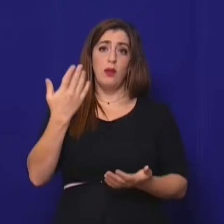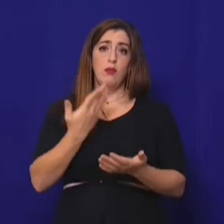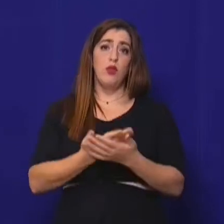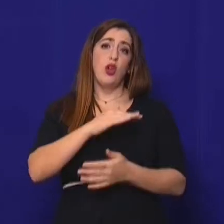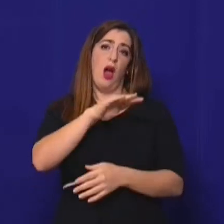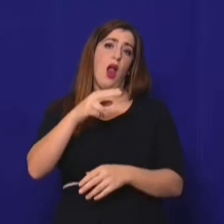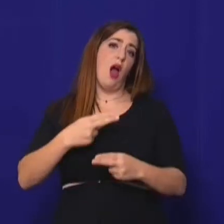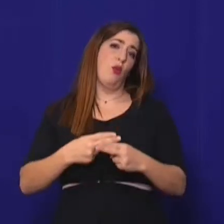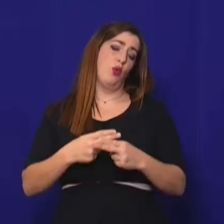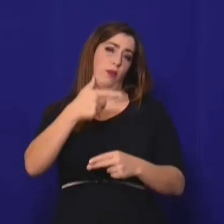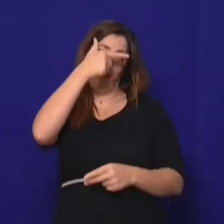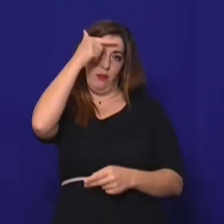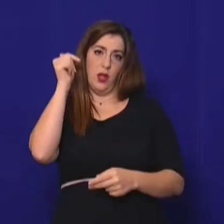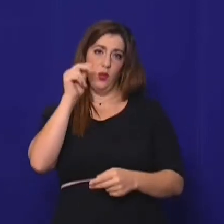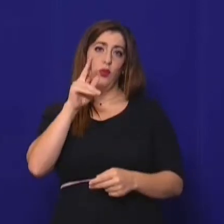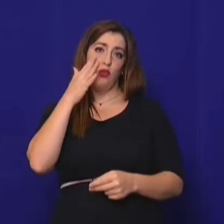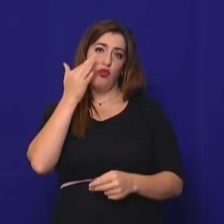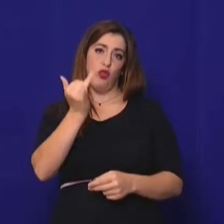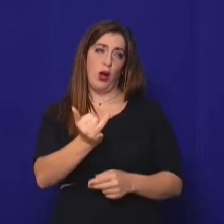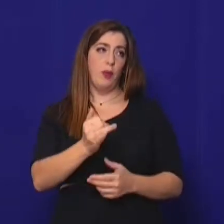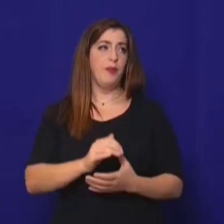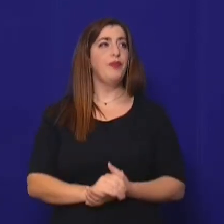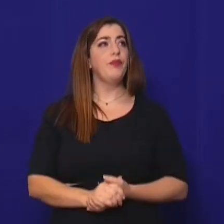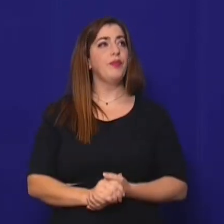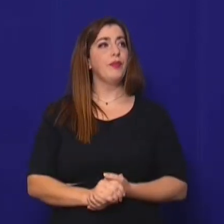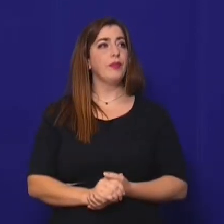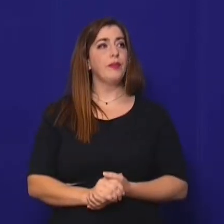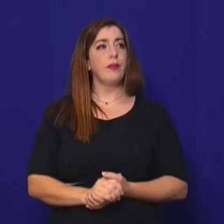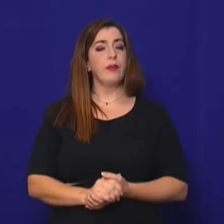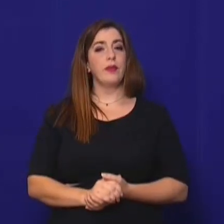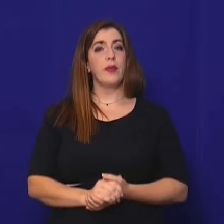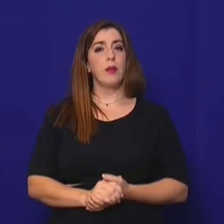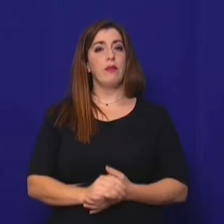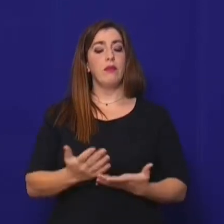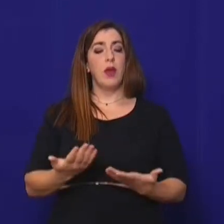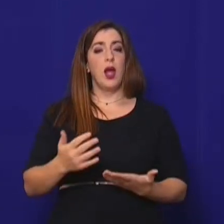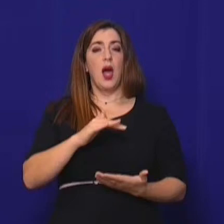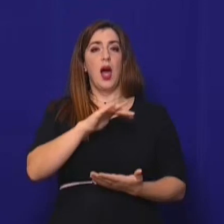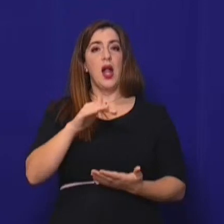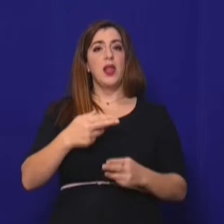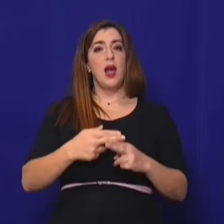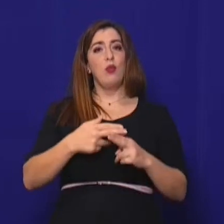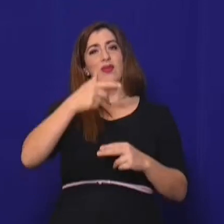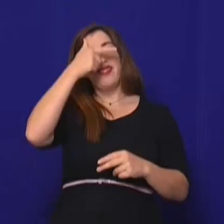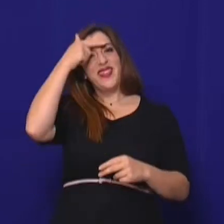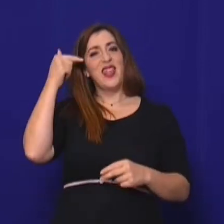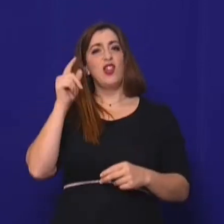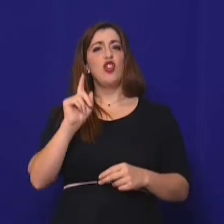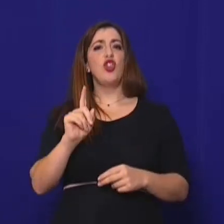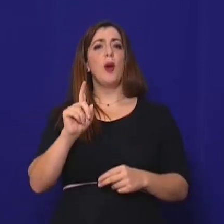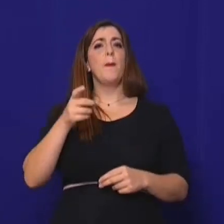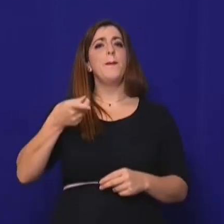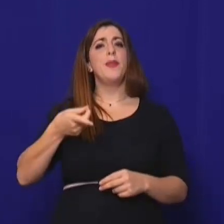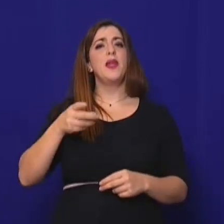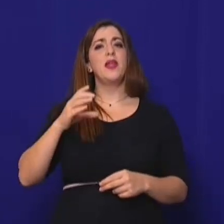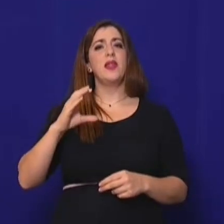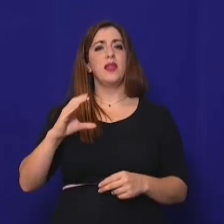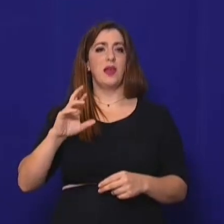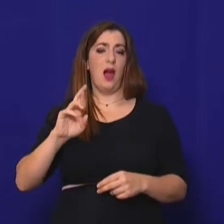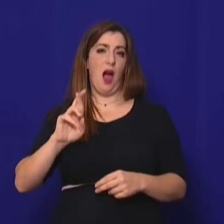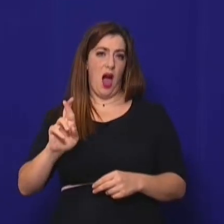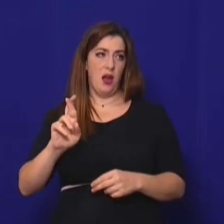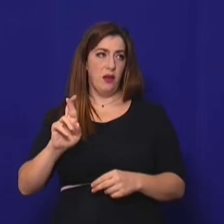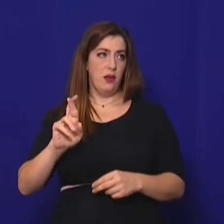nagħmlulkom dan it-test. U għandna l-testjar permezz tal-PCR kemm f'Malta